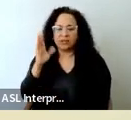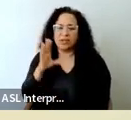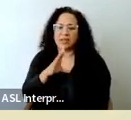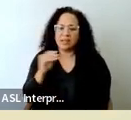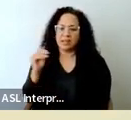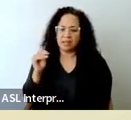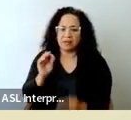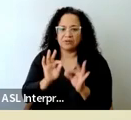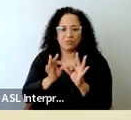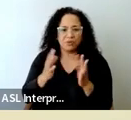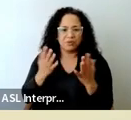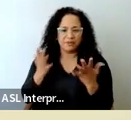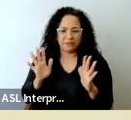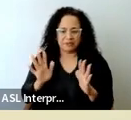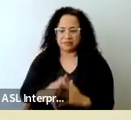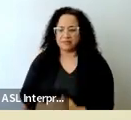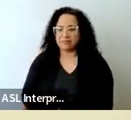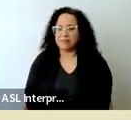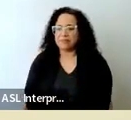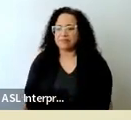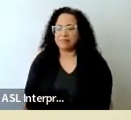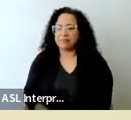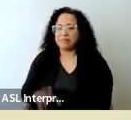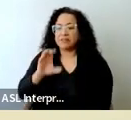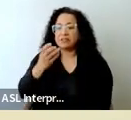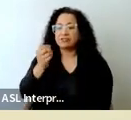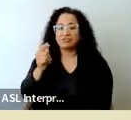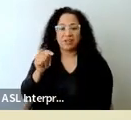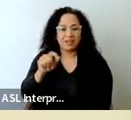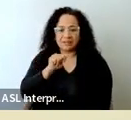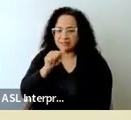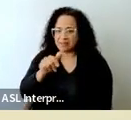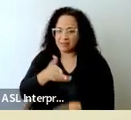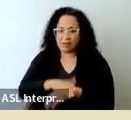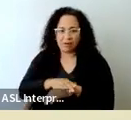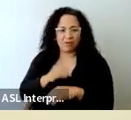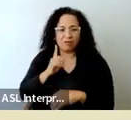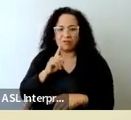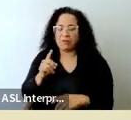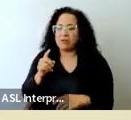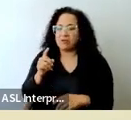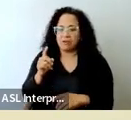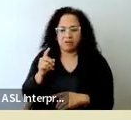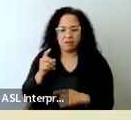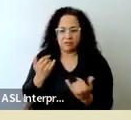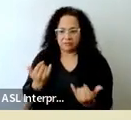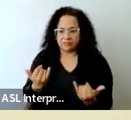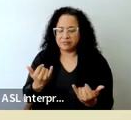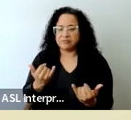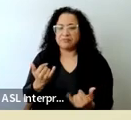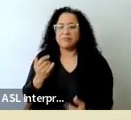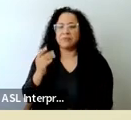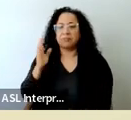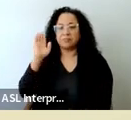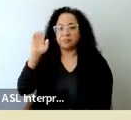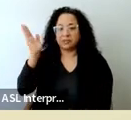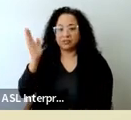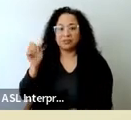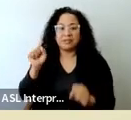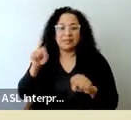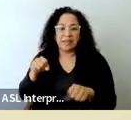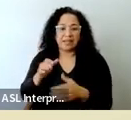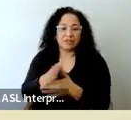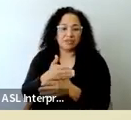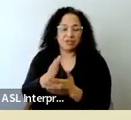and interpreters. Chat is not activated for attendees. Presenters may share